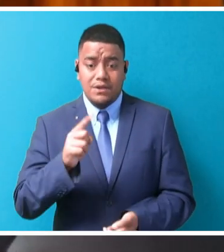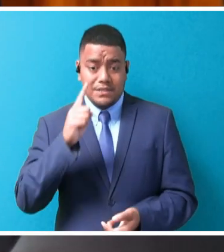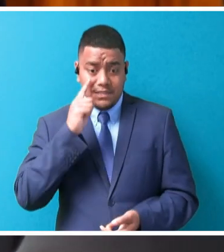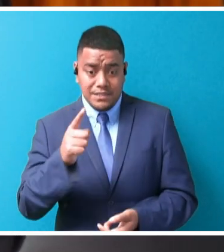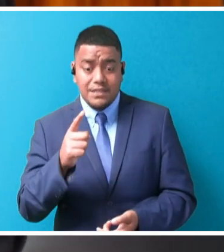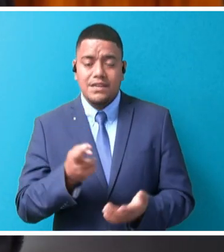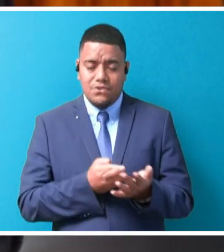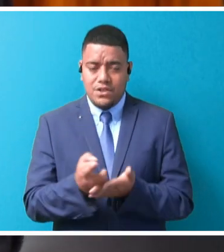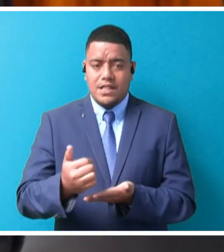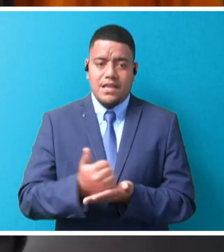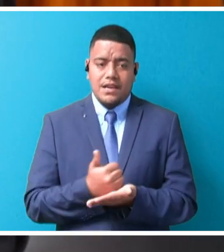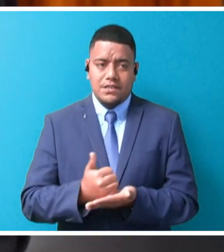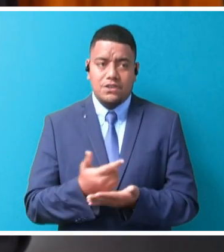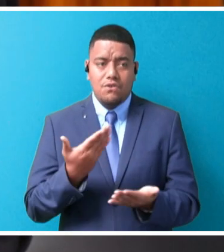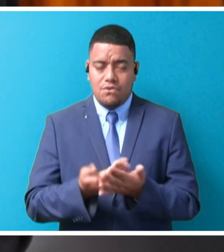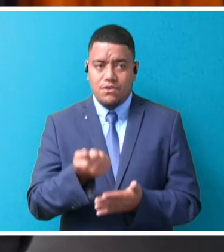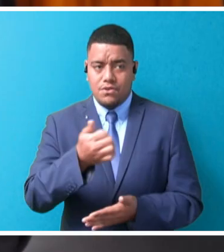real action that's on ground.